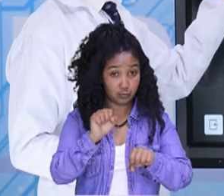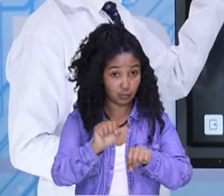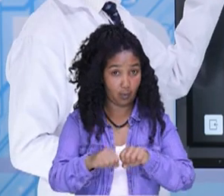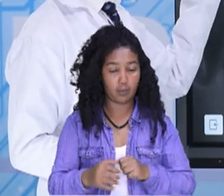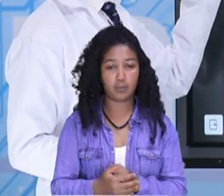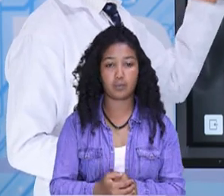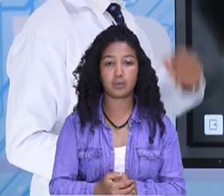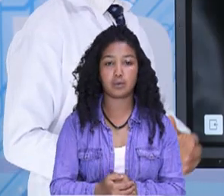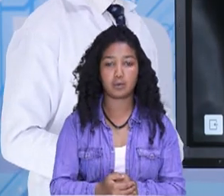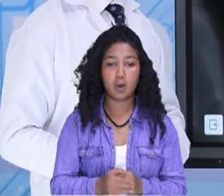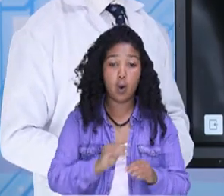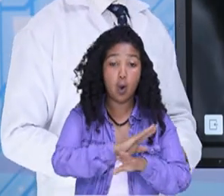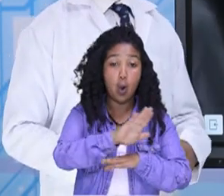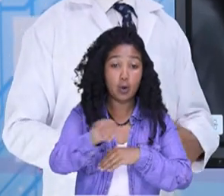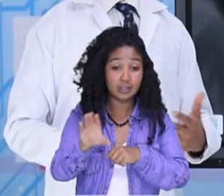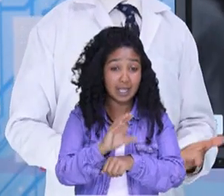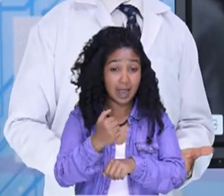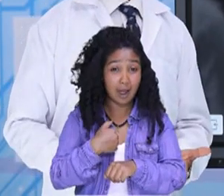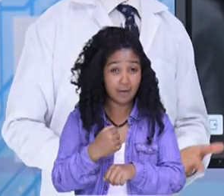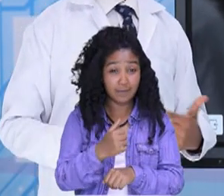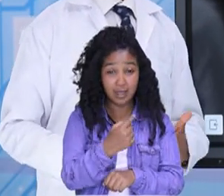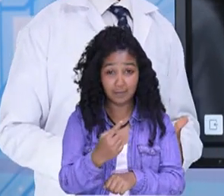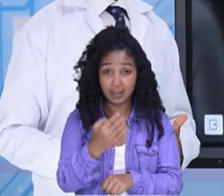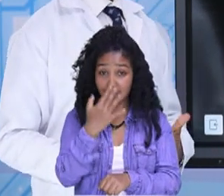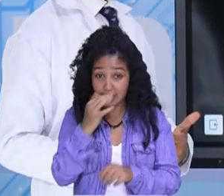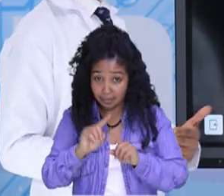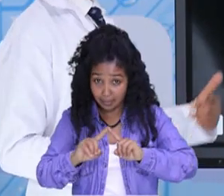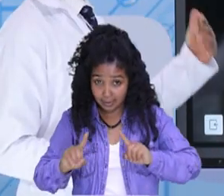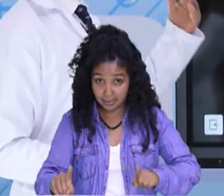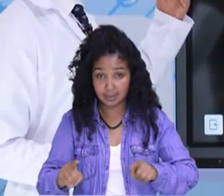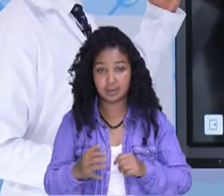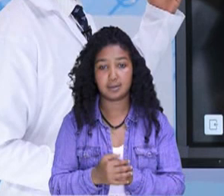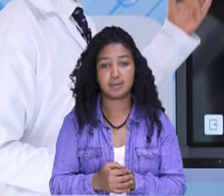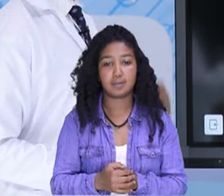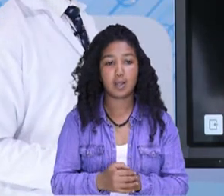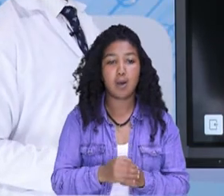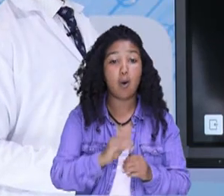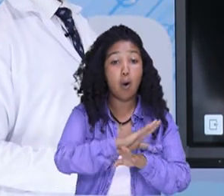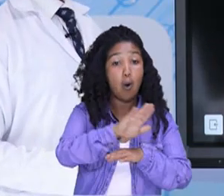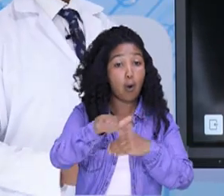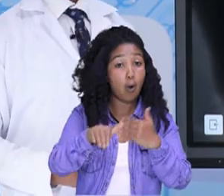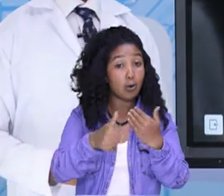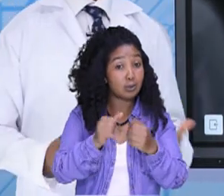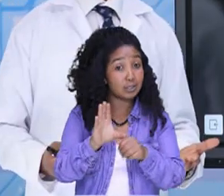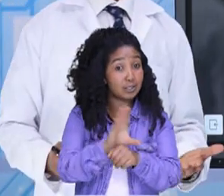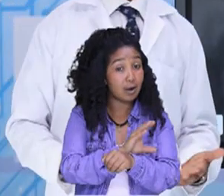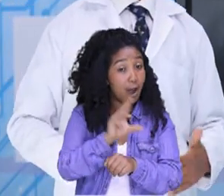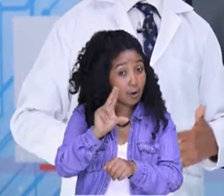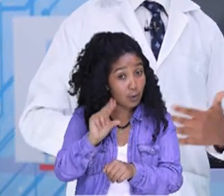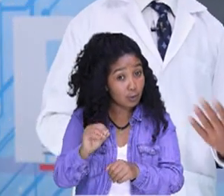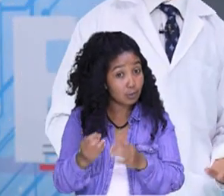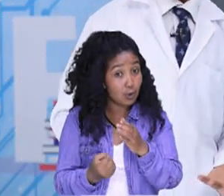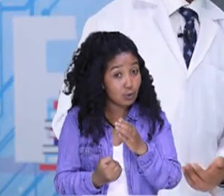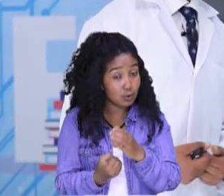So, all cells are having every traits, but all cells are not producing proteins